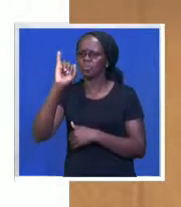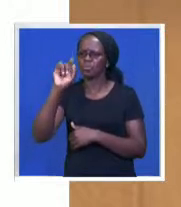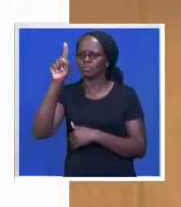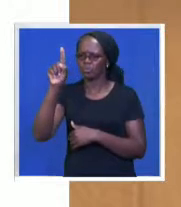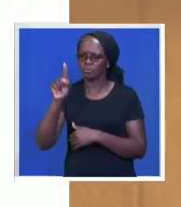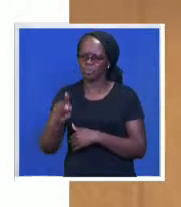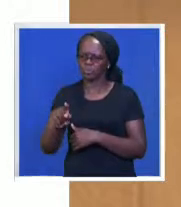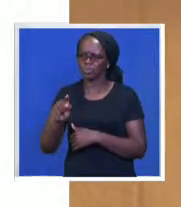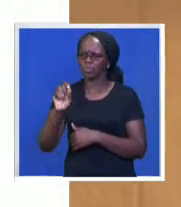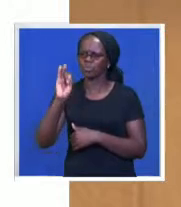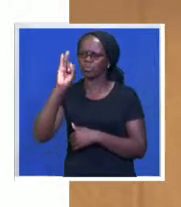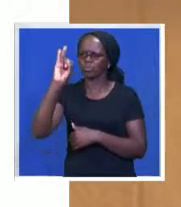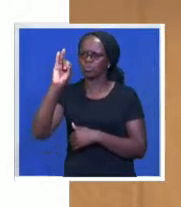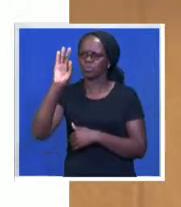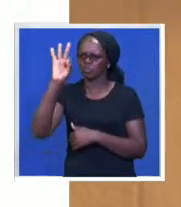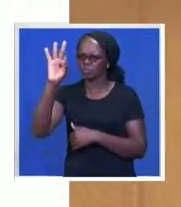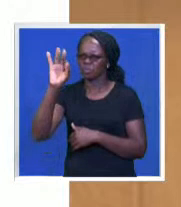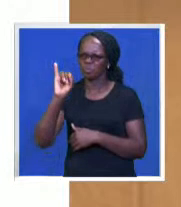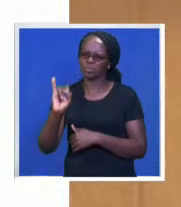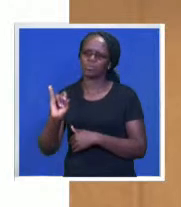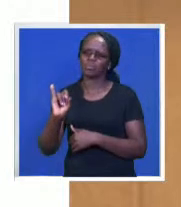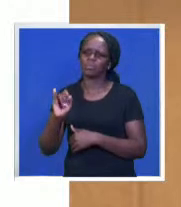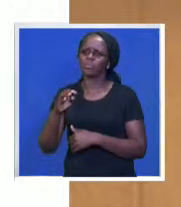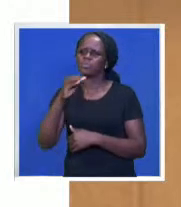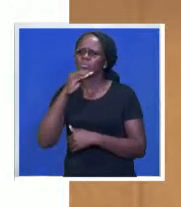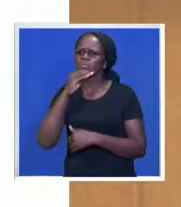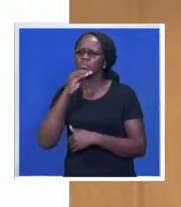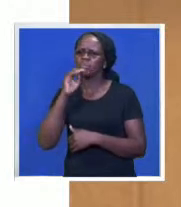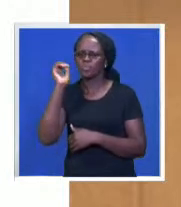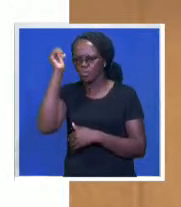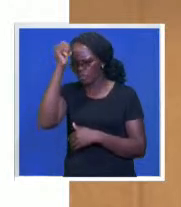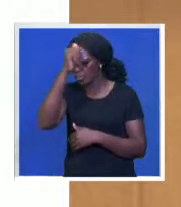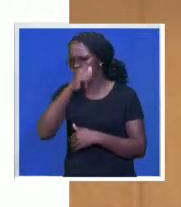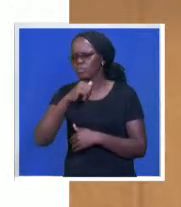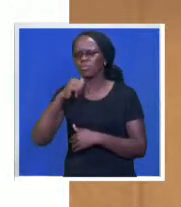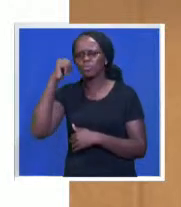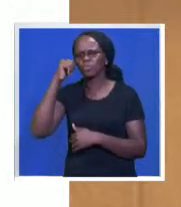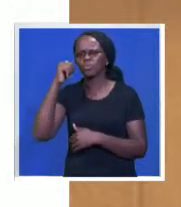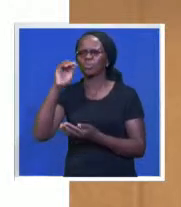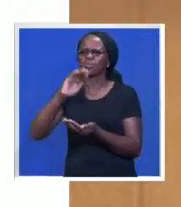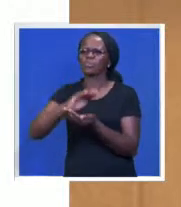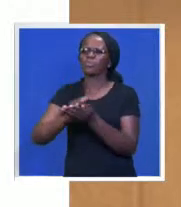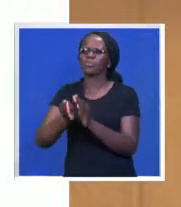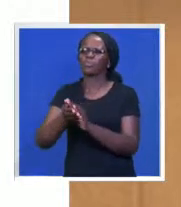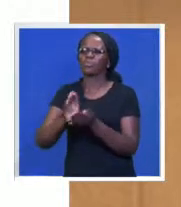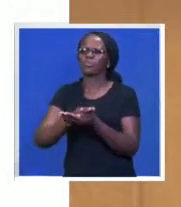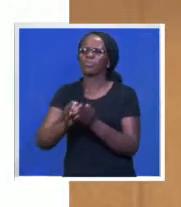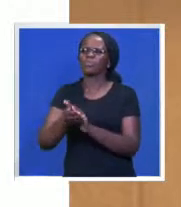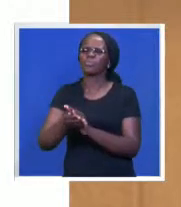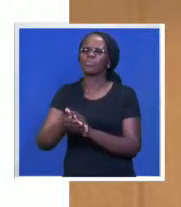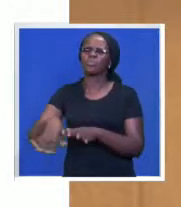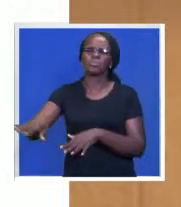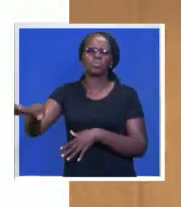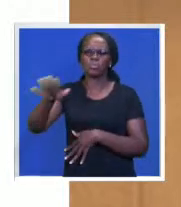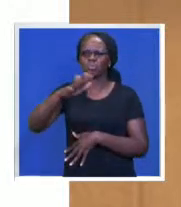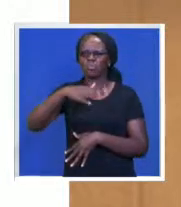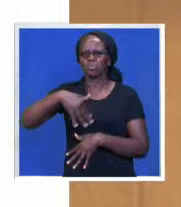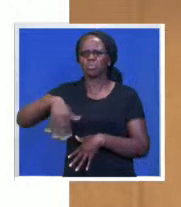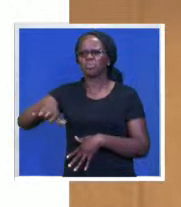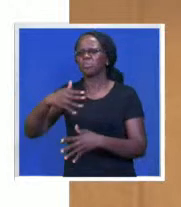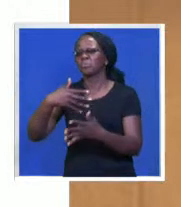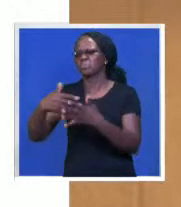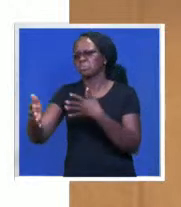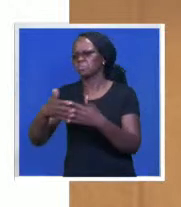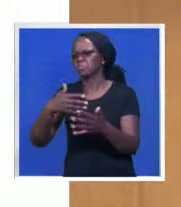that God created everything, and as you are seeing what He has created, and He saw it as not just being